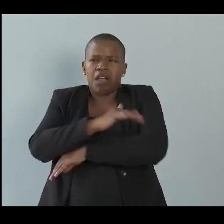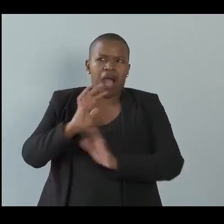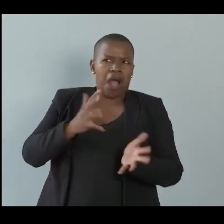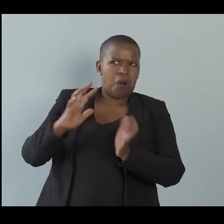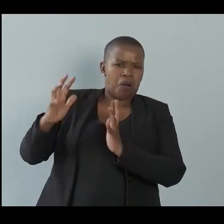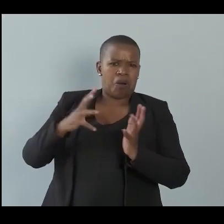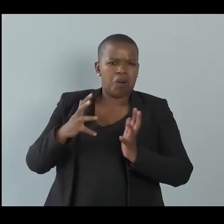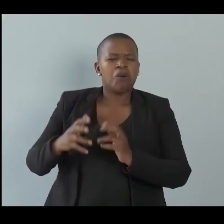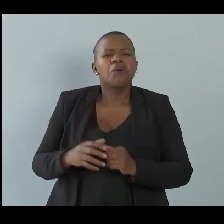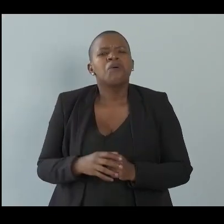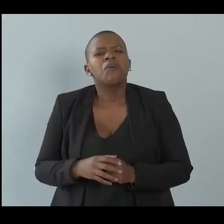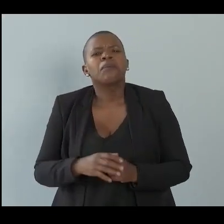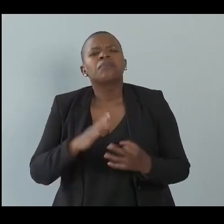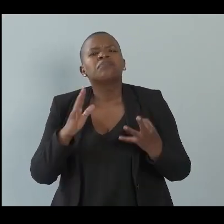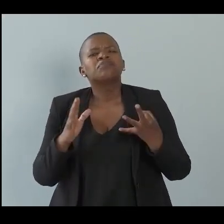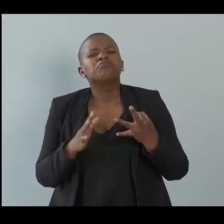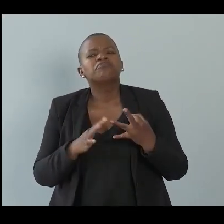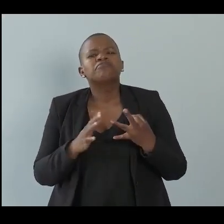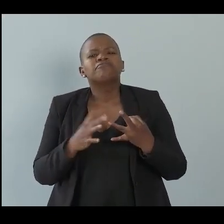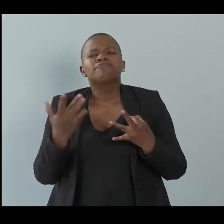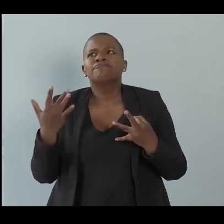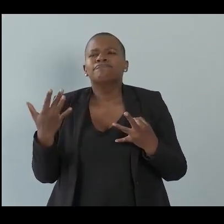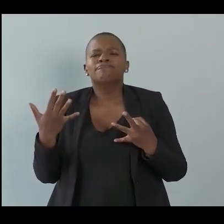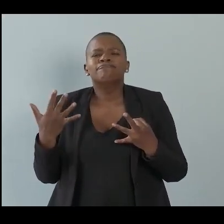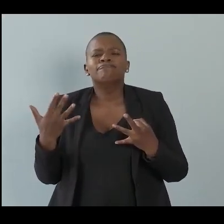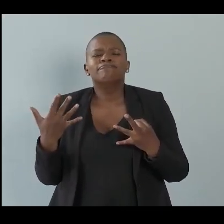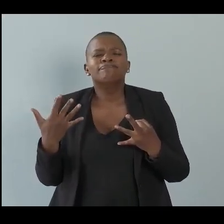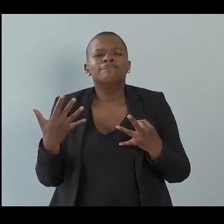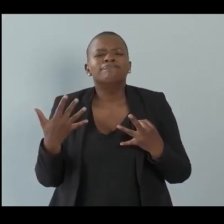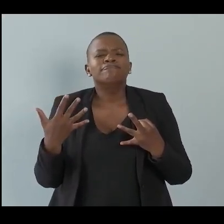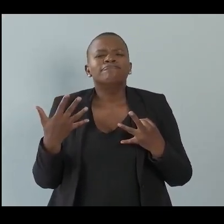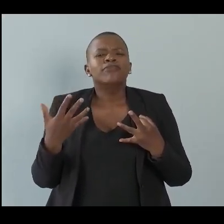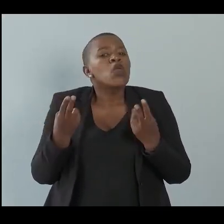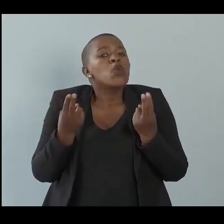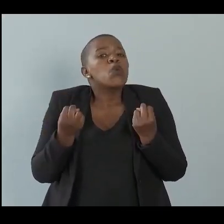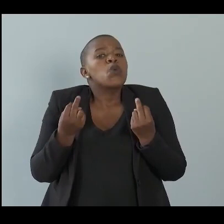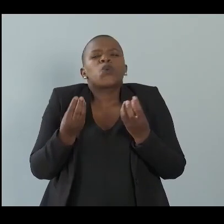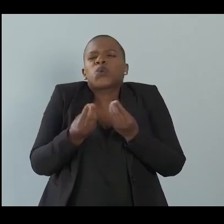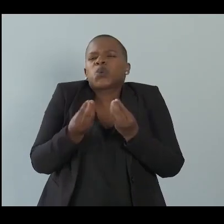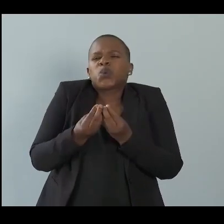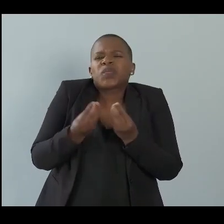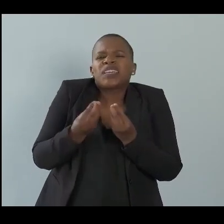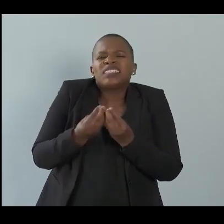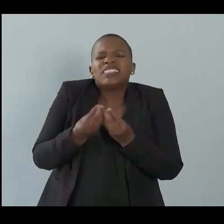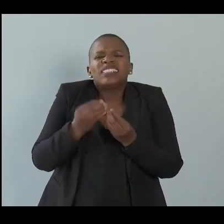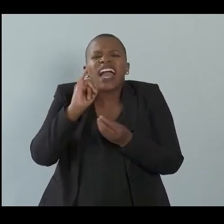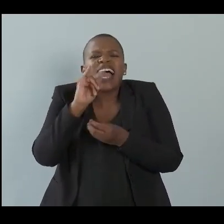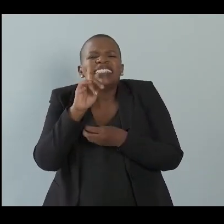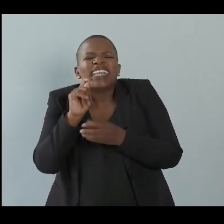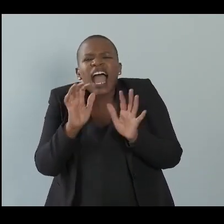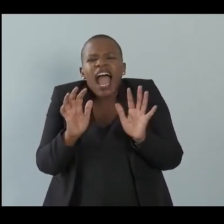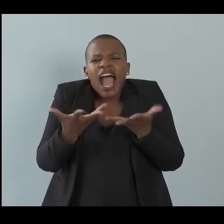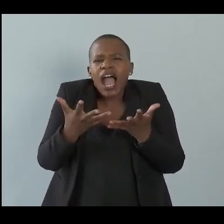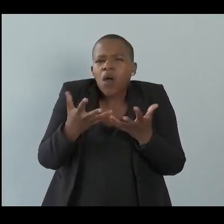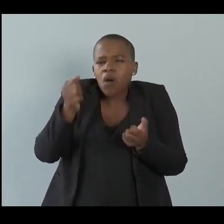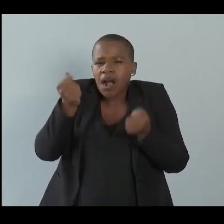second one is our new recovery device. I think with the increase in theft of motor vehicles and